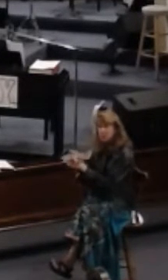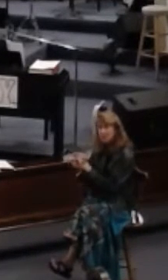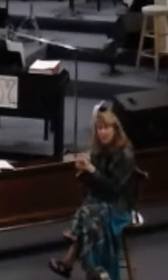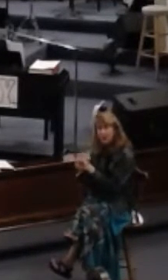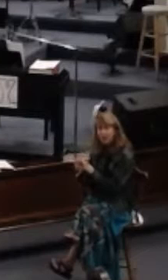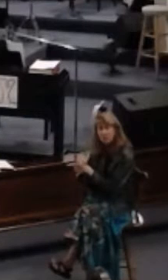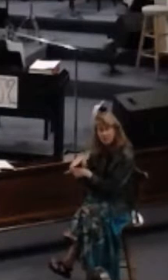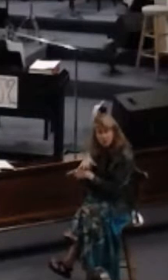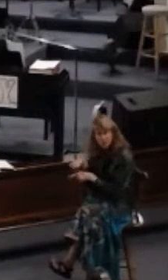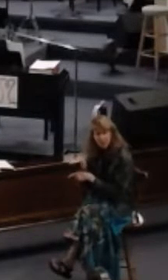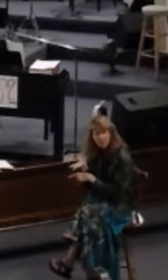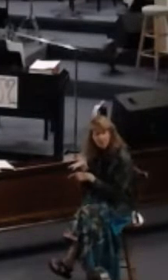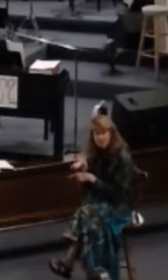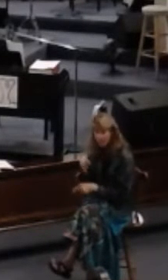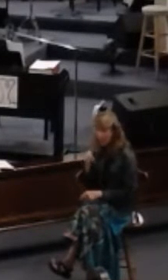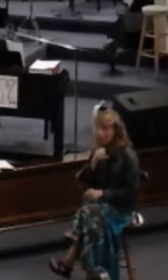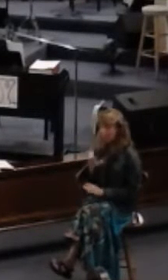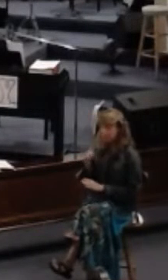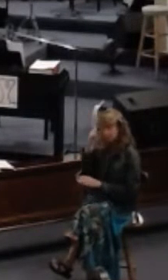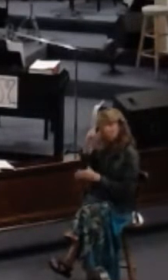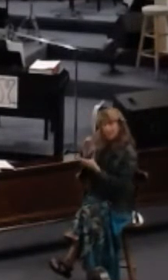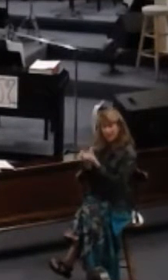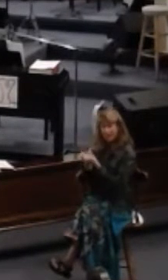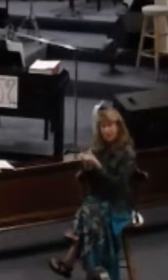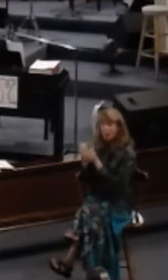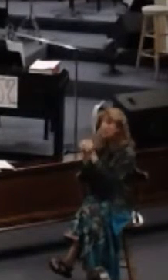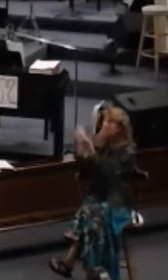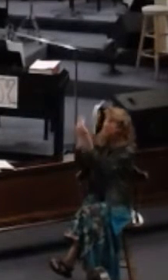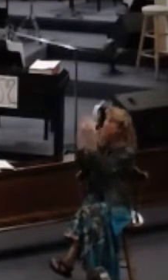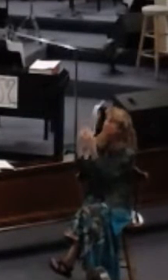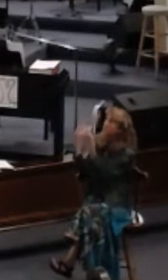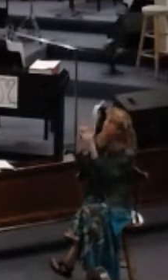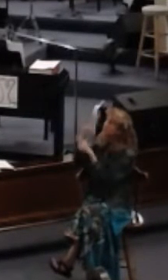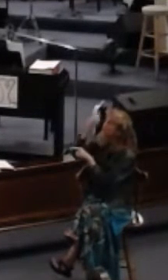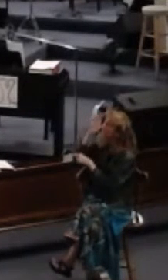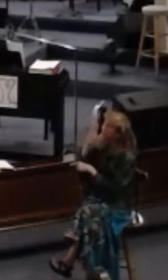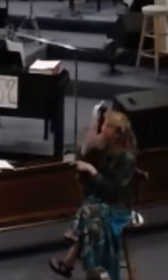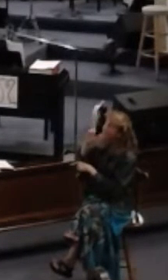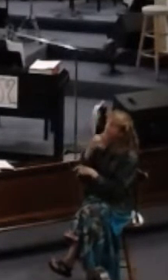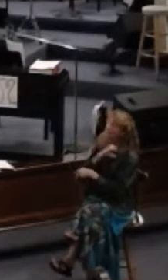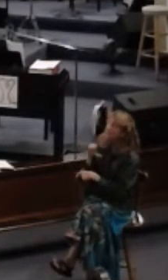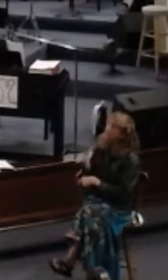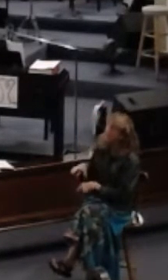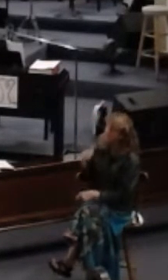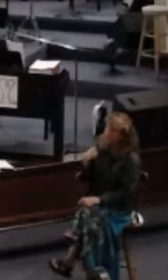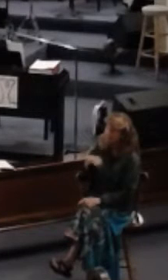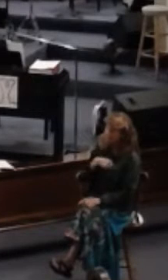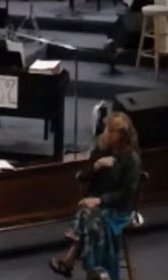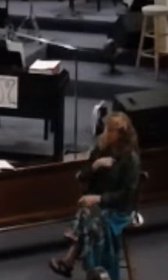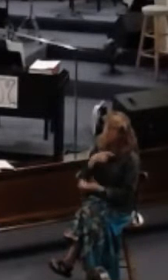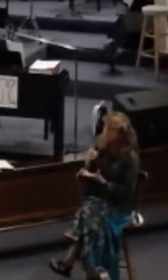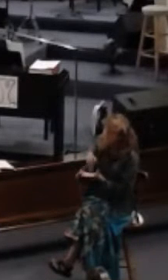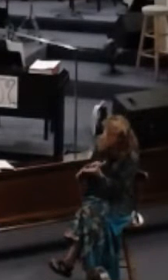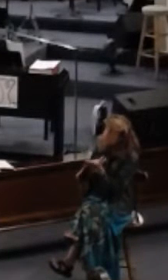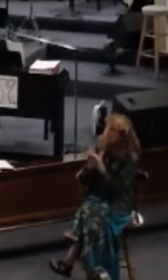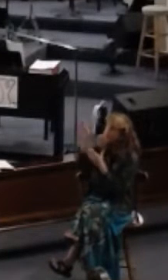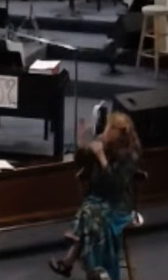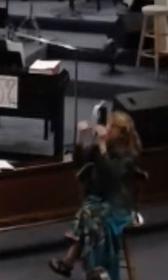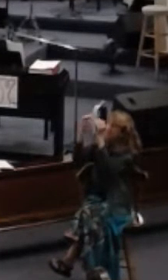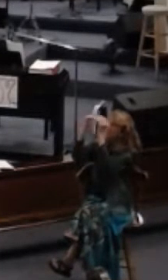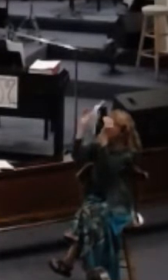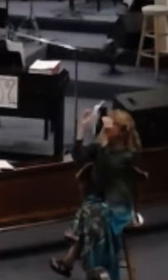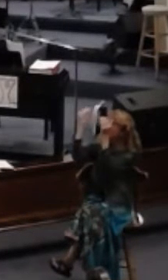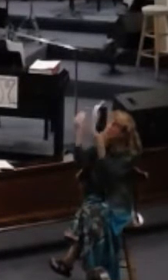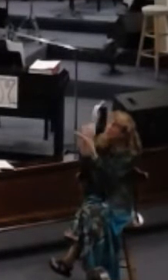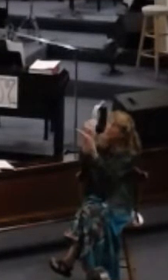unlike pagans, Christians believed that by the merciful grace of God in Christ, they would be raised from the dead to a glorious new